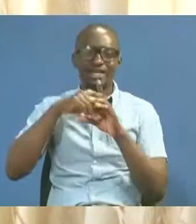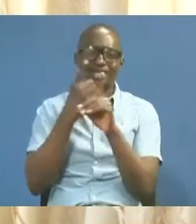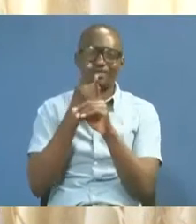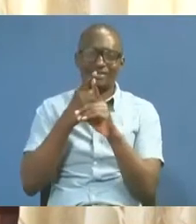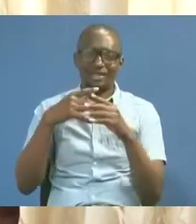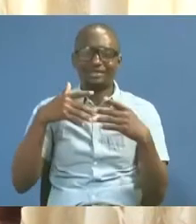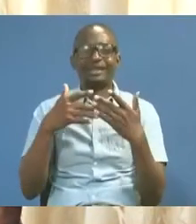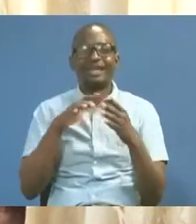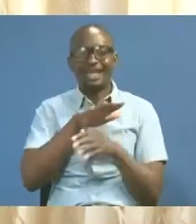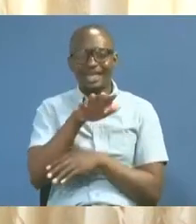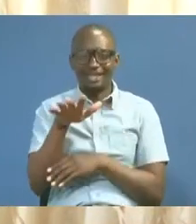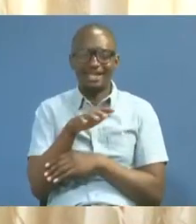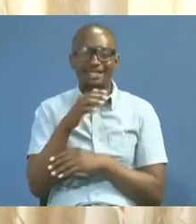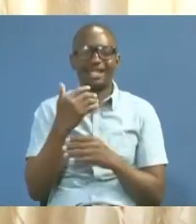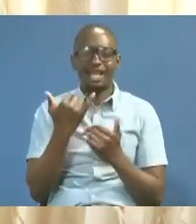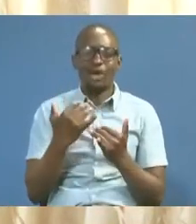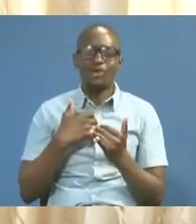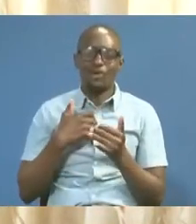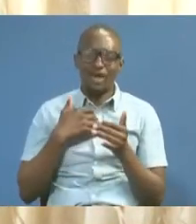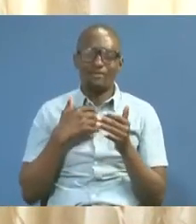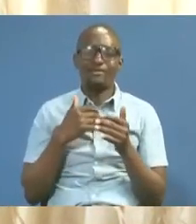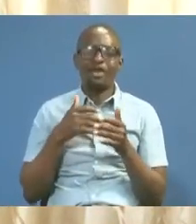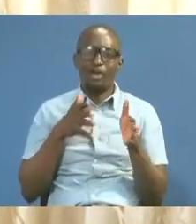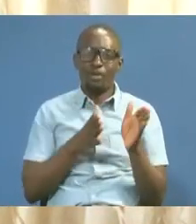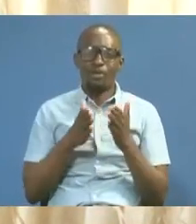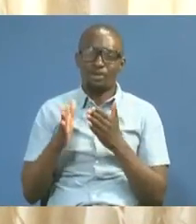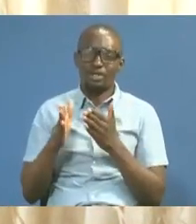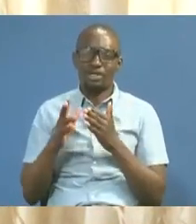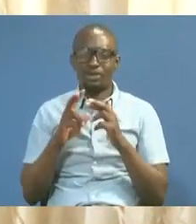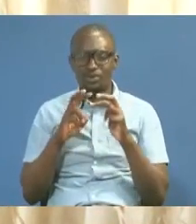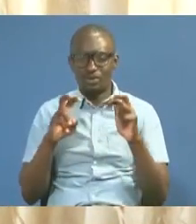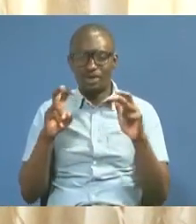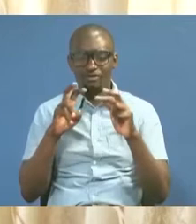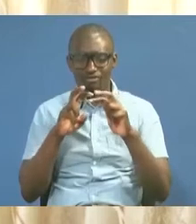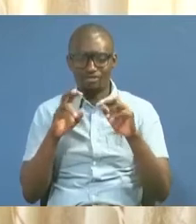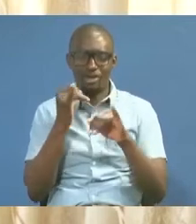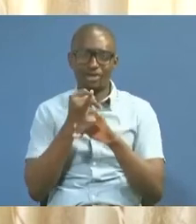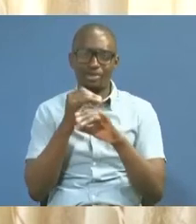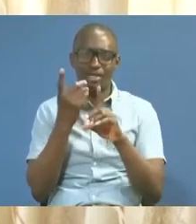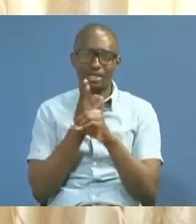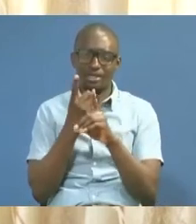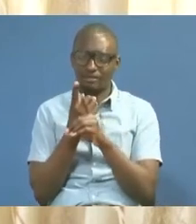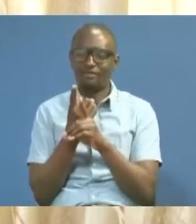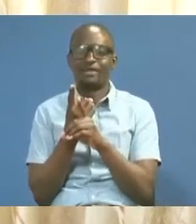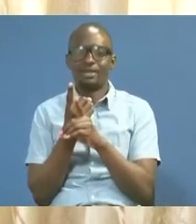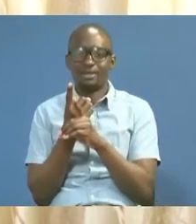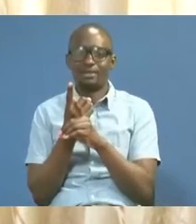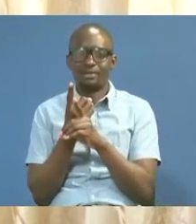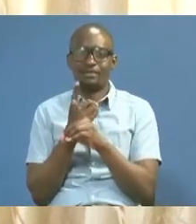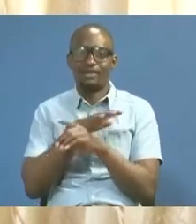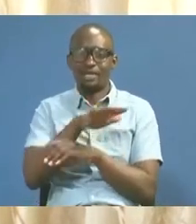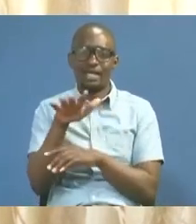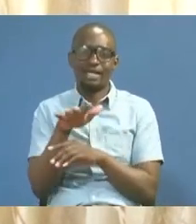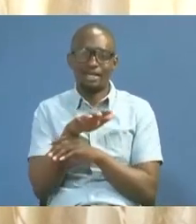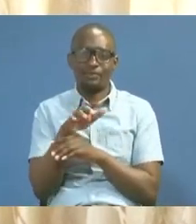also gives you a chance to look for prospects in various fields in the job market.